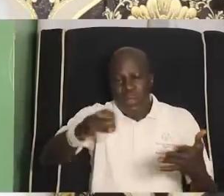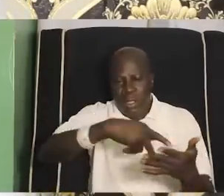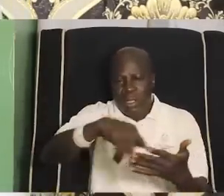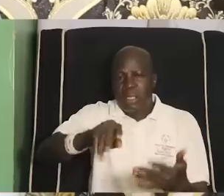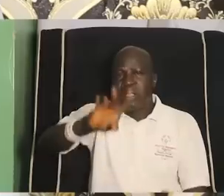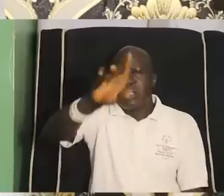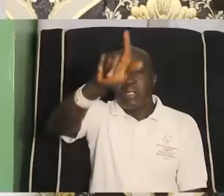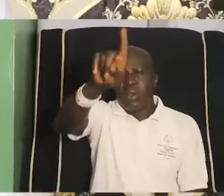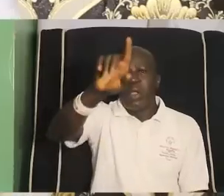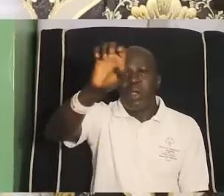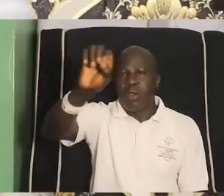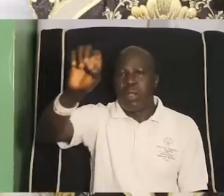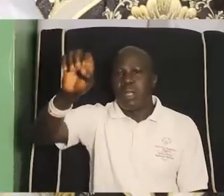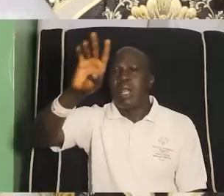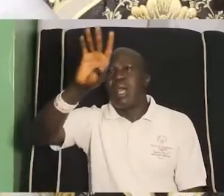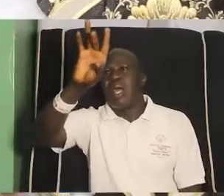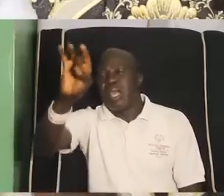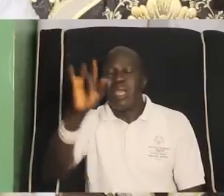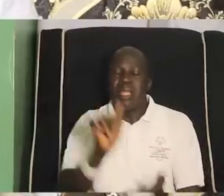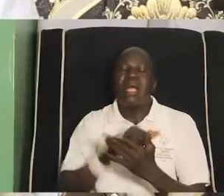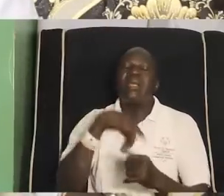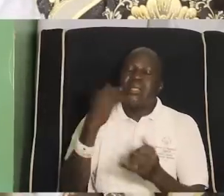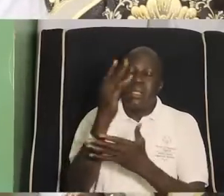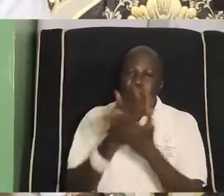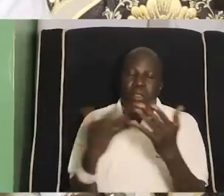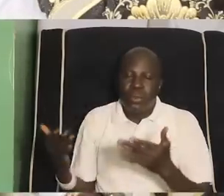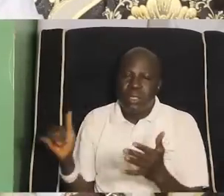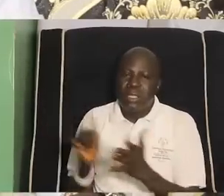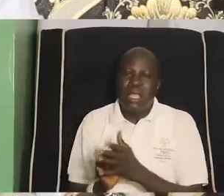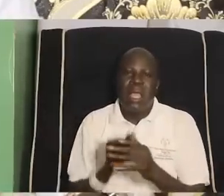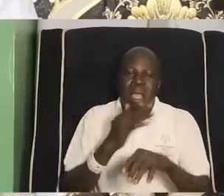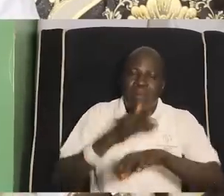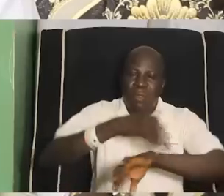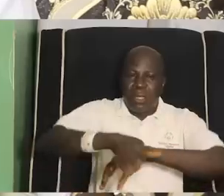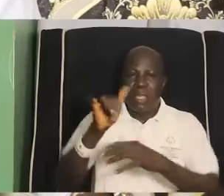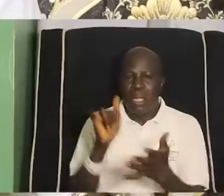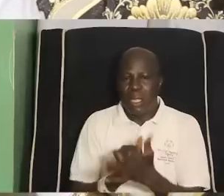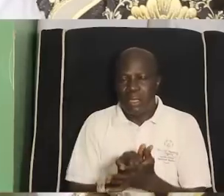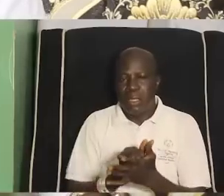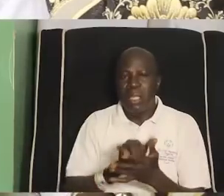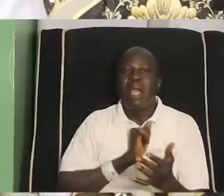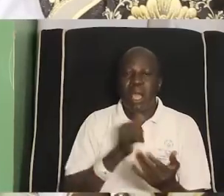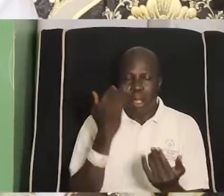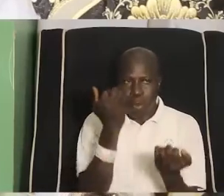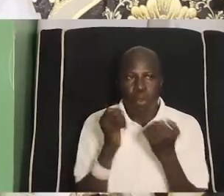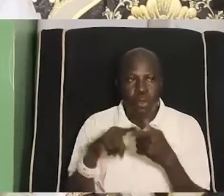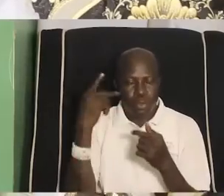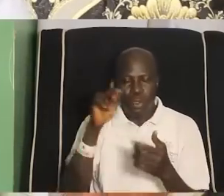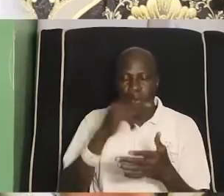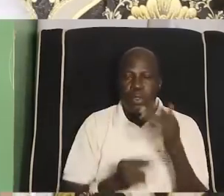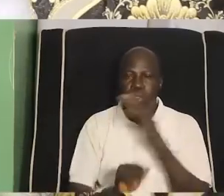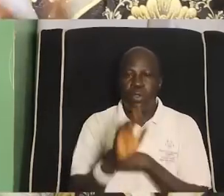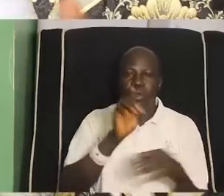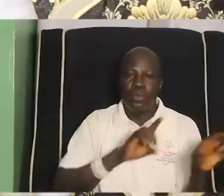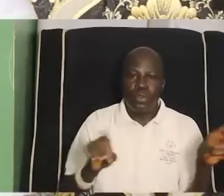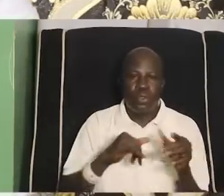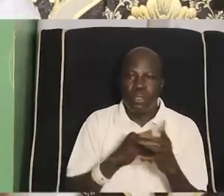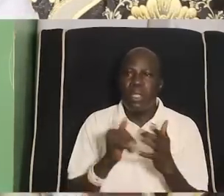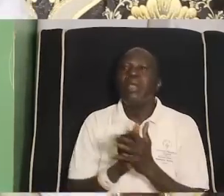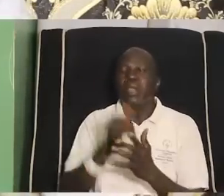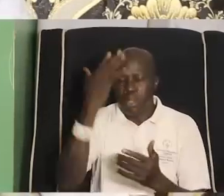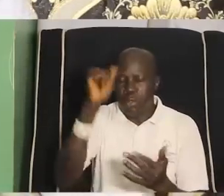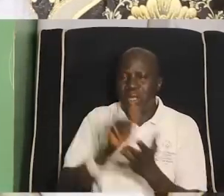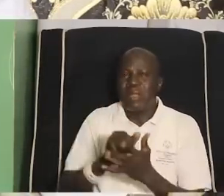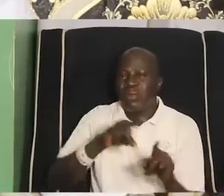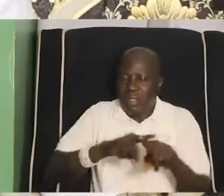kejìlá. Invest 12. Ó sọ kankan tí mo gbá mú. He said something that I hear. Lẹ́yìn èyí ni. After this. A wá wo ti Ọlọ́run. We will look at God. Wà á mọ̀ pé kan yàtọ̀ sí kejì. You know